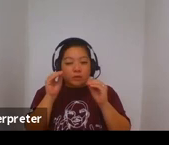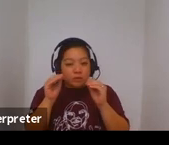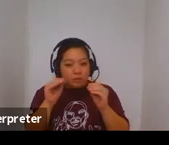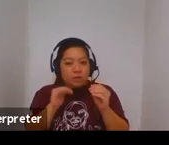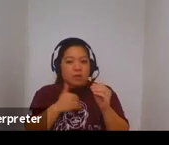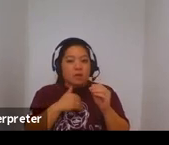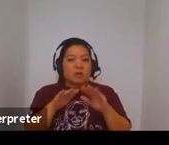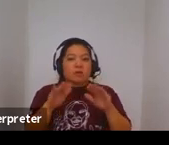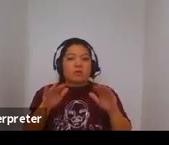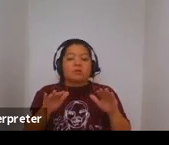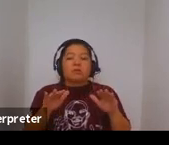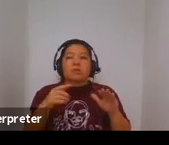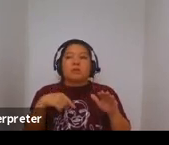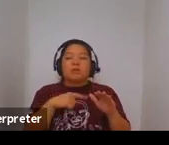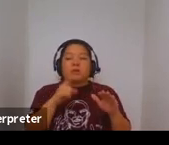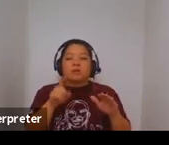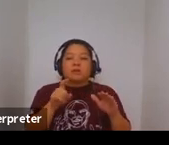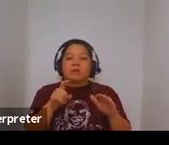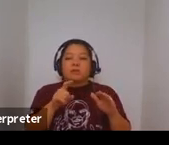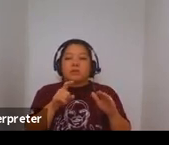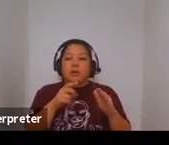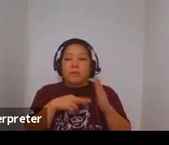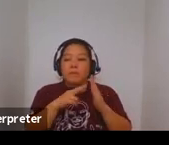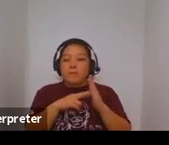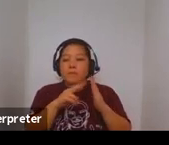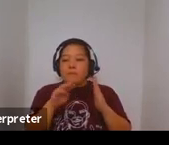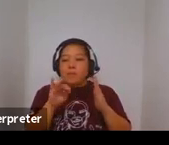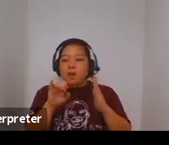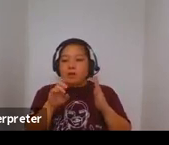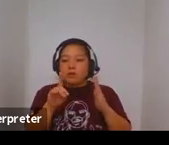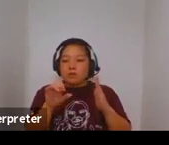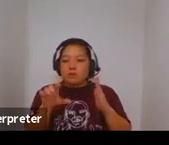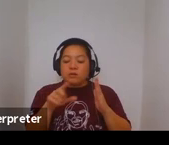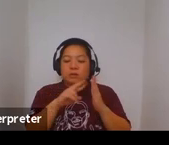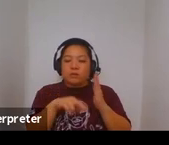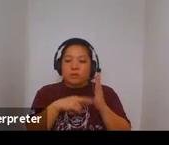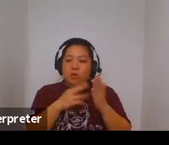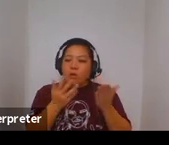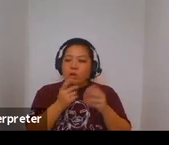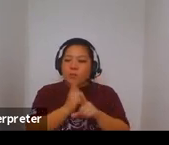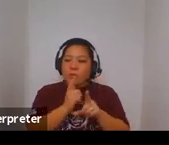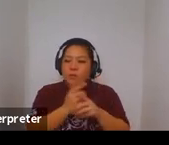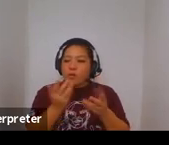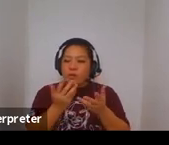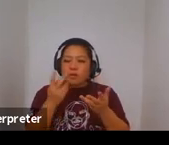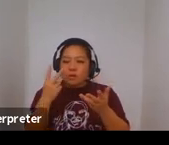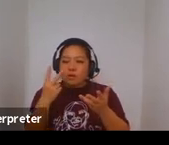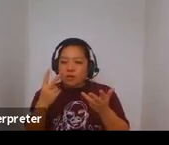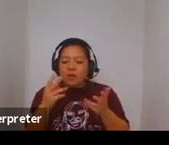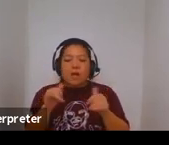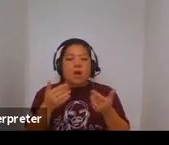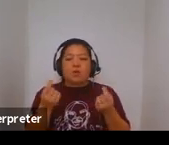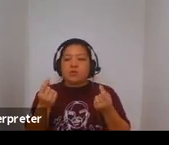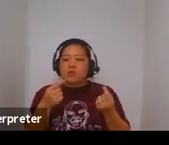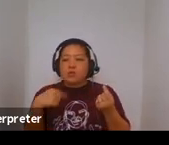our children, and we need to model it as adults. What is appropriate consent? What does it look like? And how